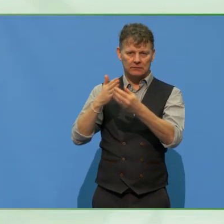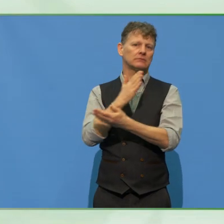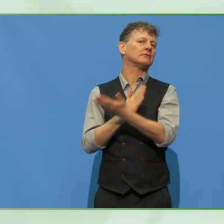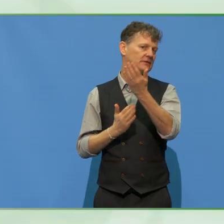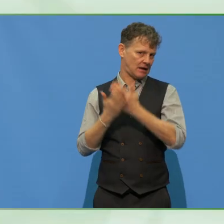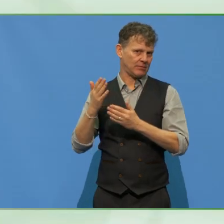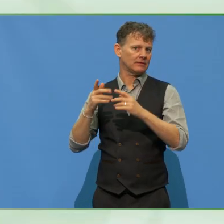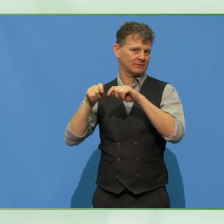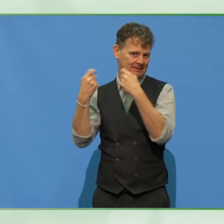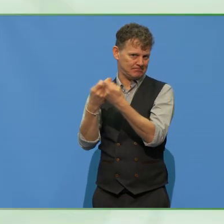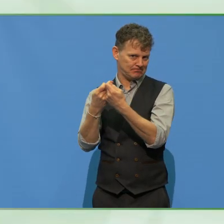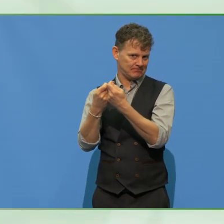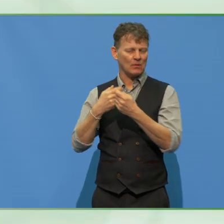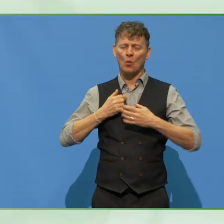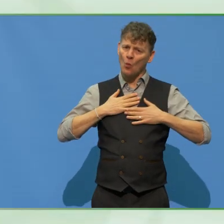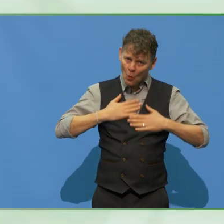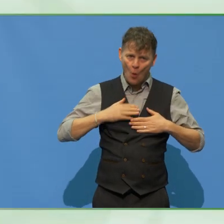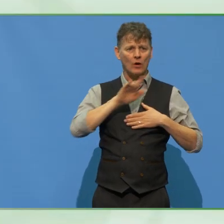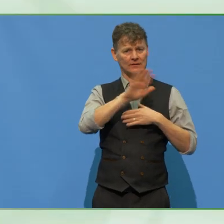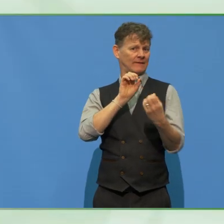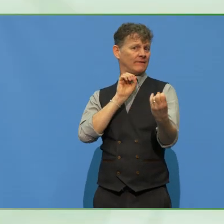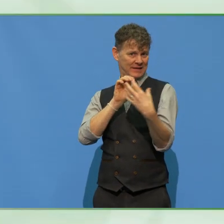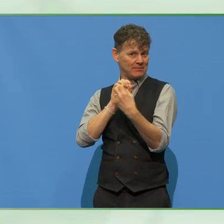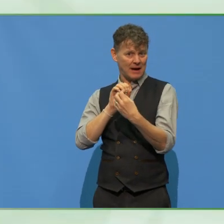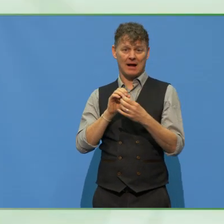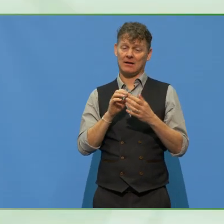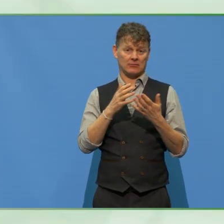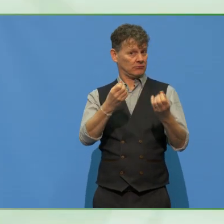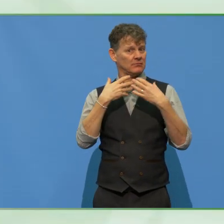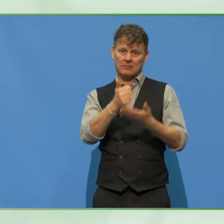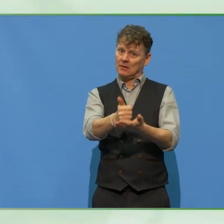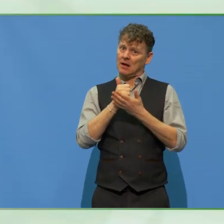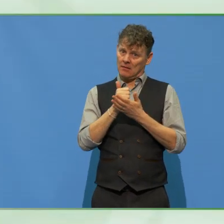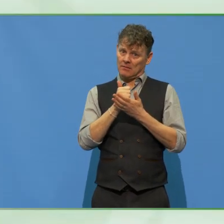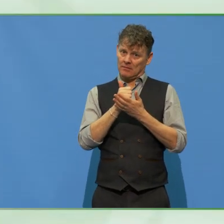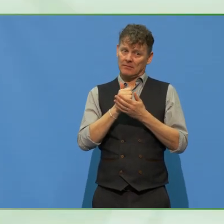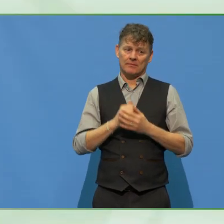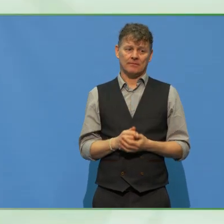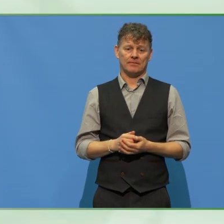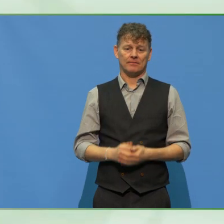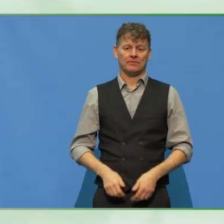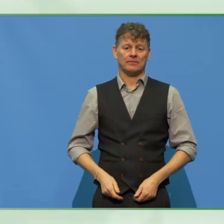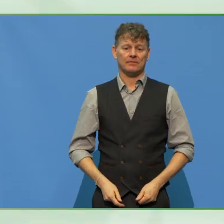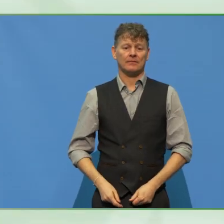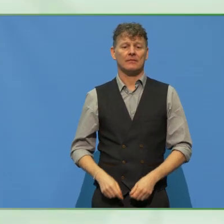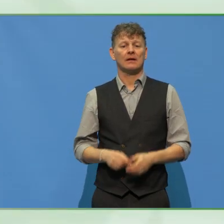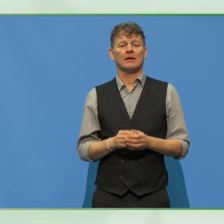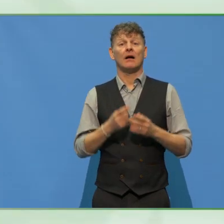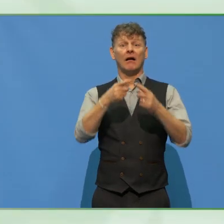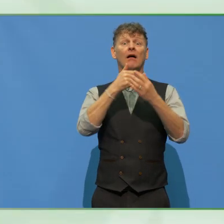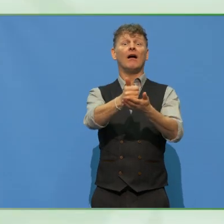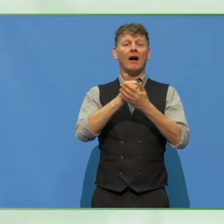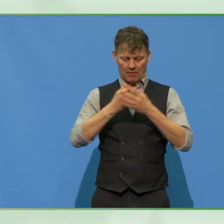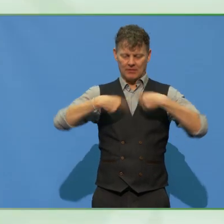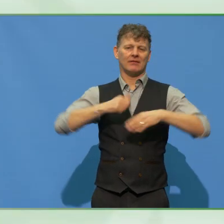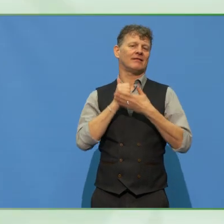we want and need your feedback. One, they can help you. I mean, one of the things, and the reason we actually started this desk, is because disability